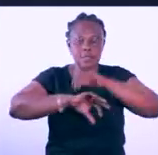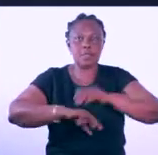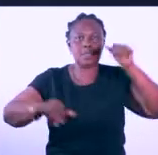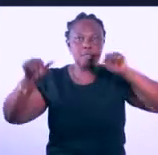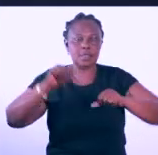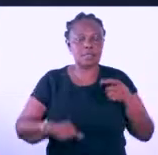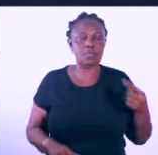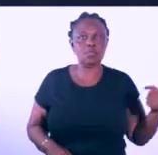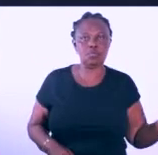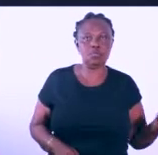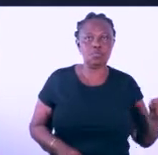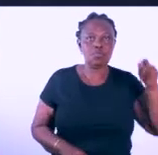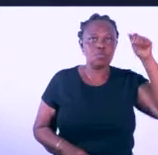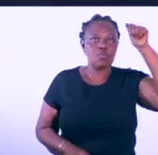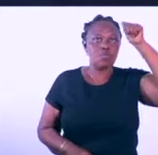Appiah began